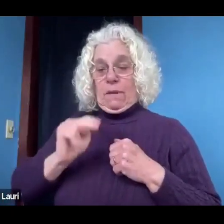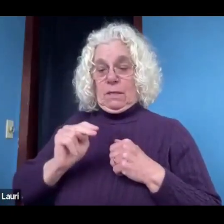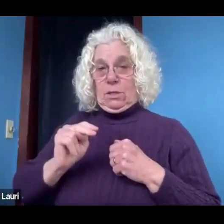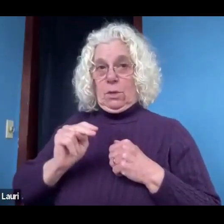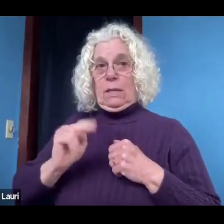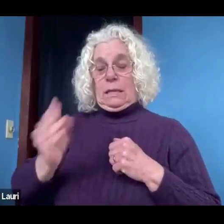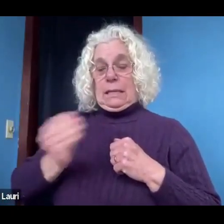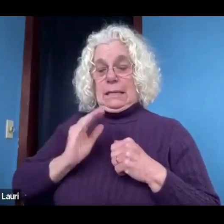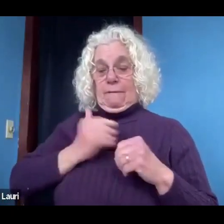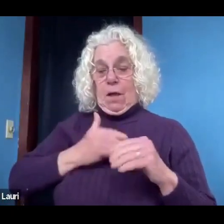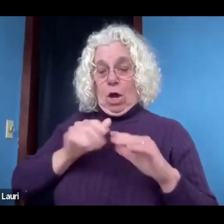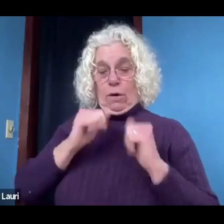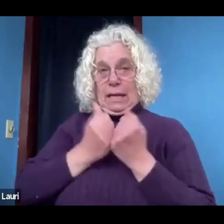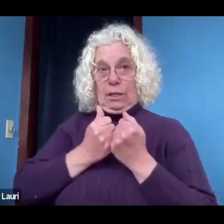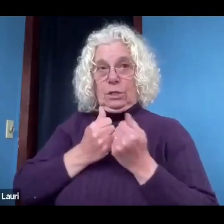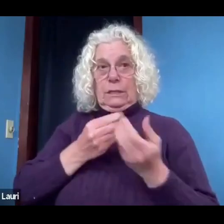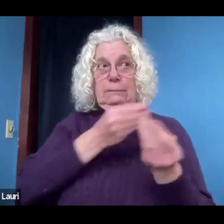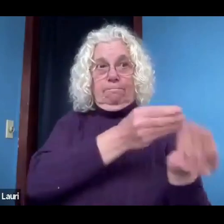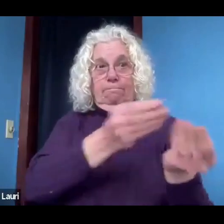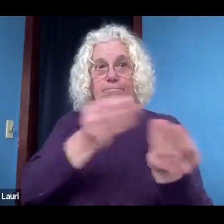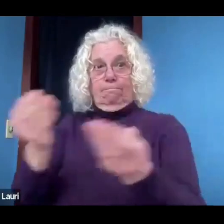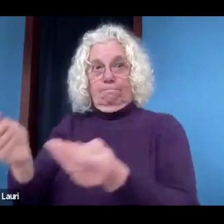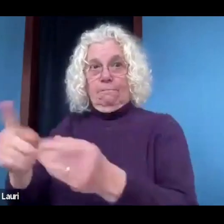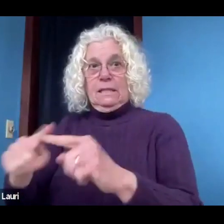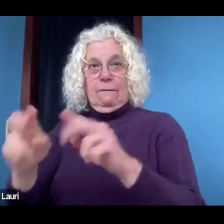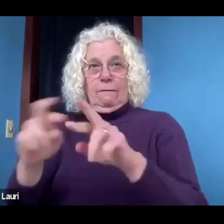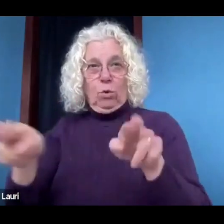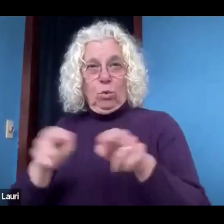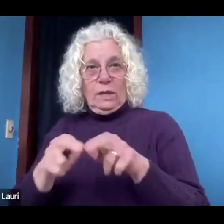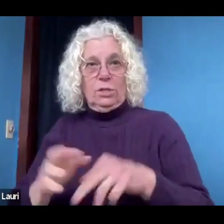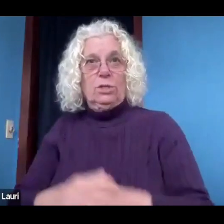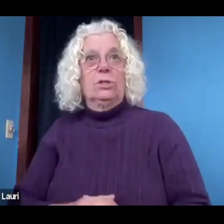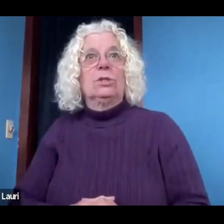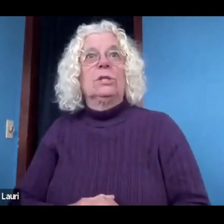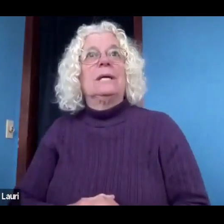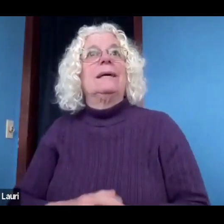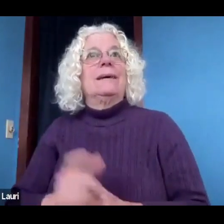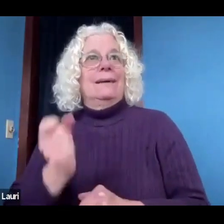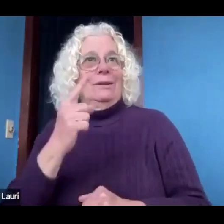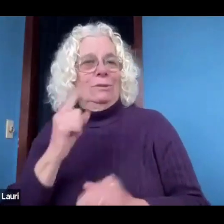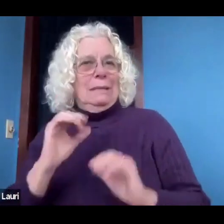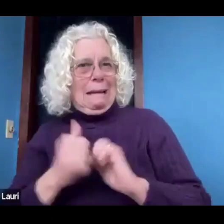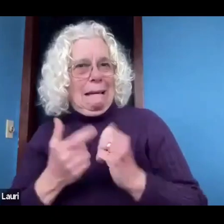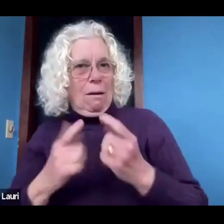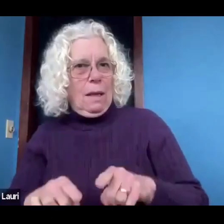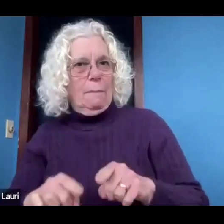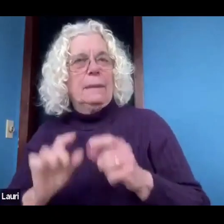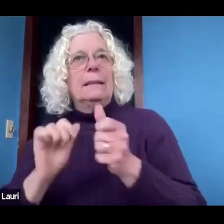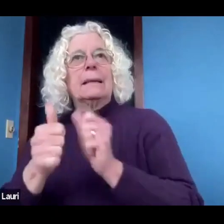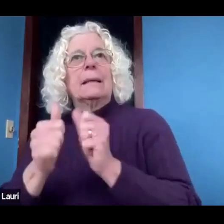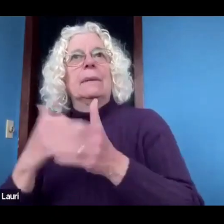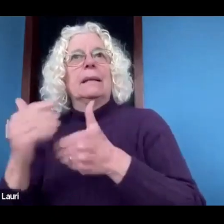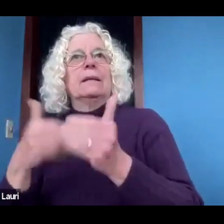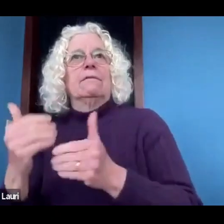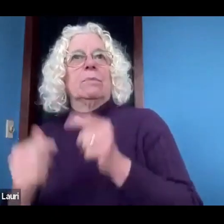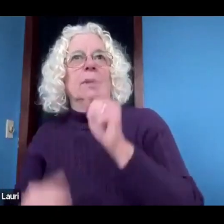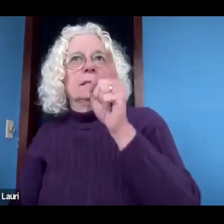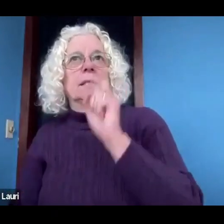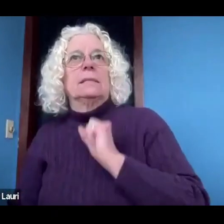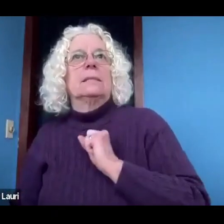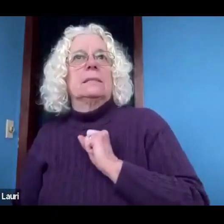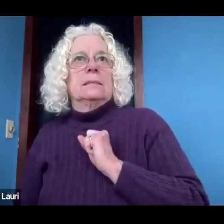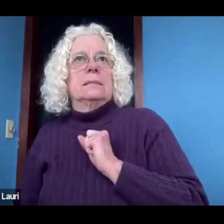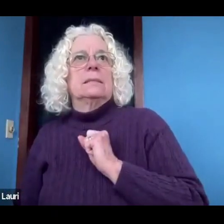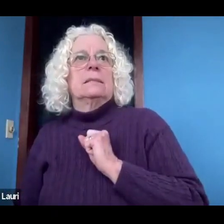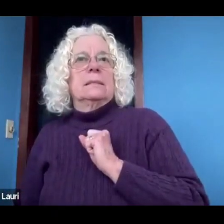those providers in the region. And that is done through a competitive process. And those types